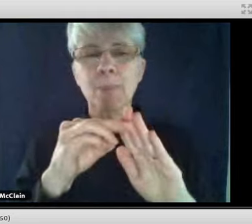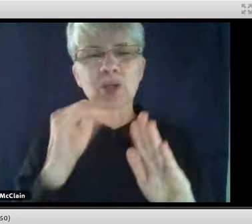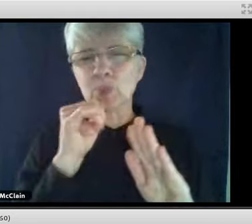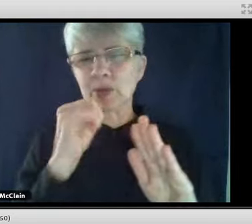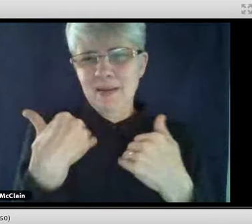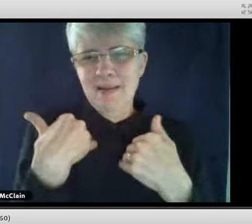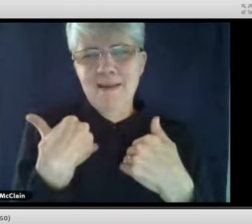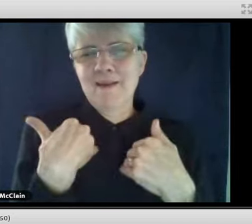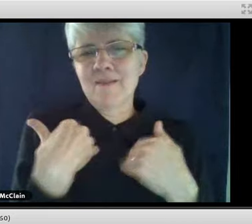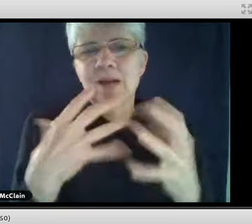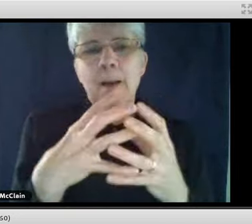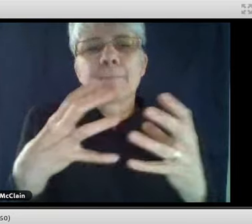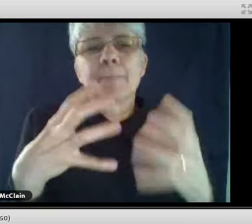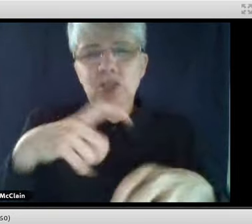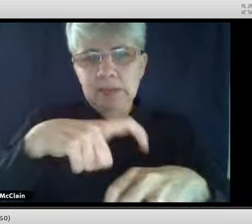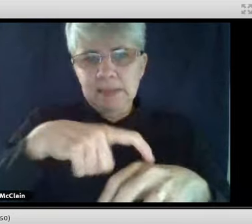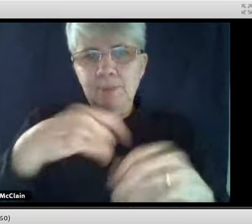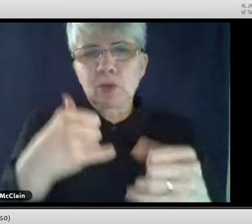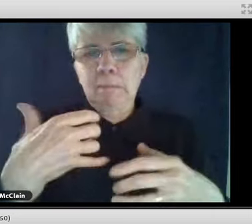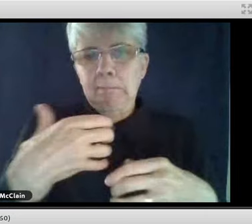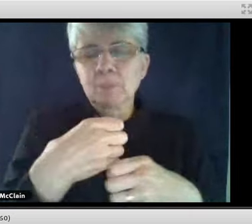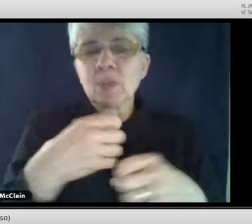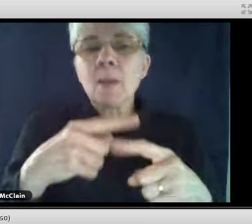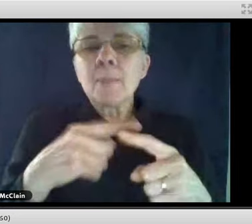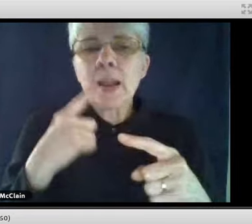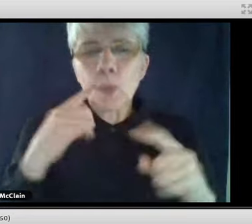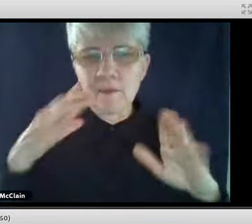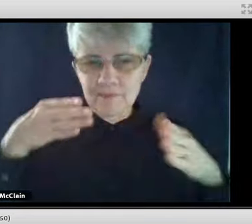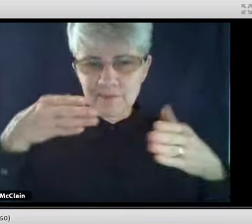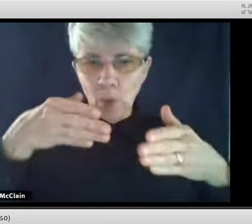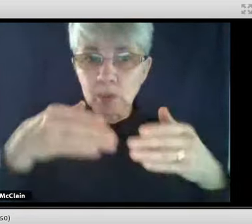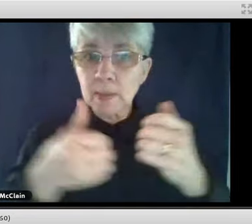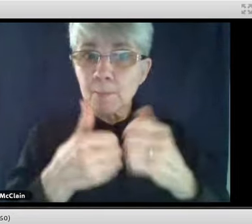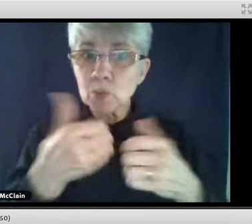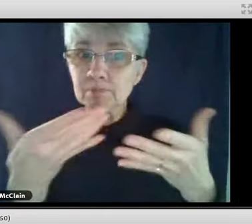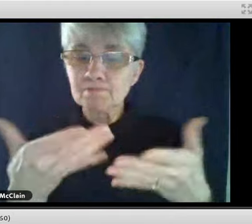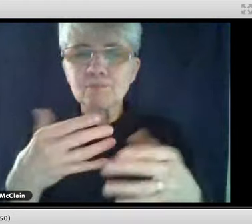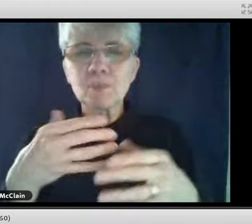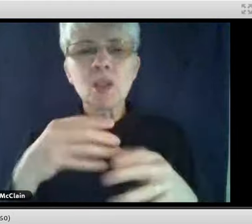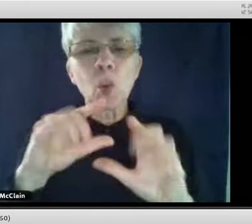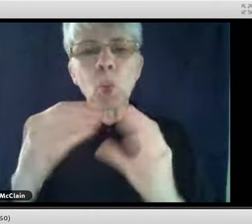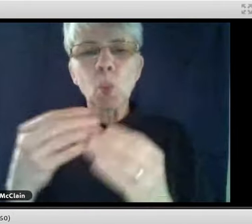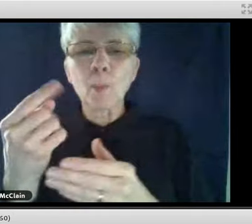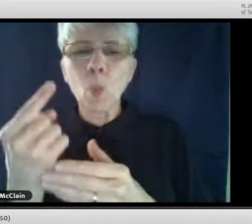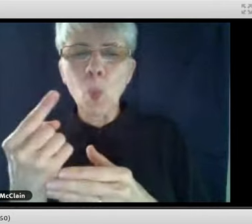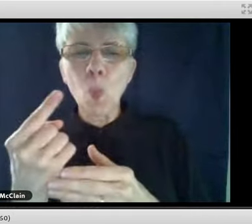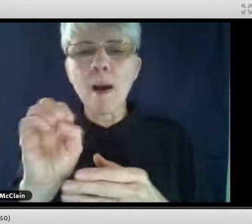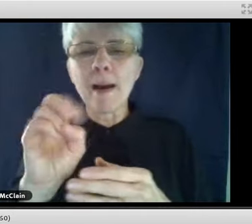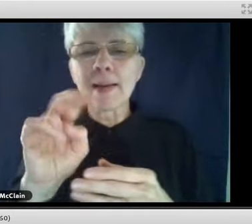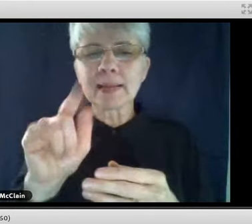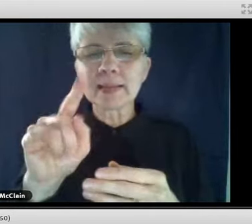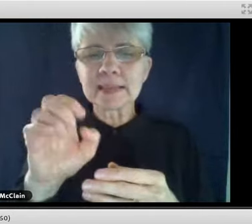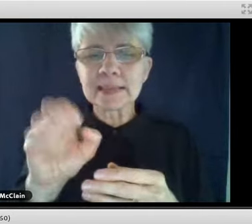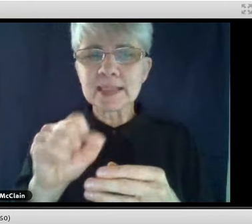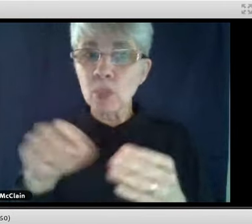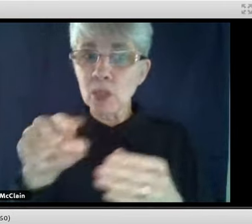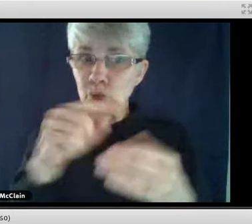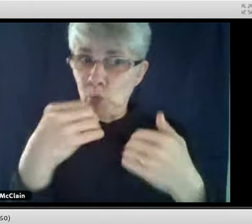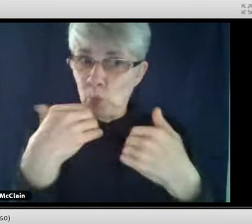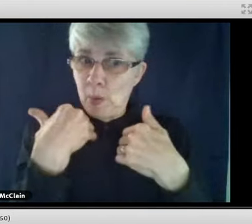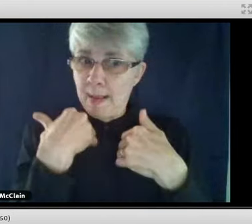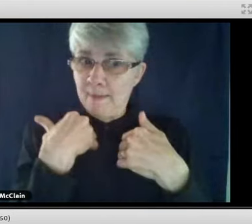have that much time today, but I will be concentrating primarily on what are called the Group 1 entities in FRBR so that you have